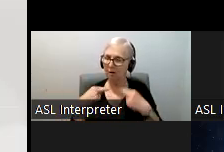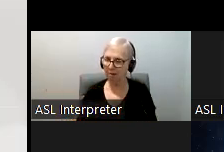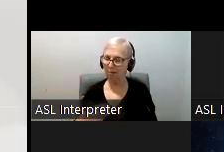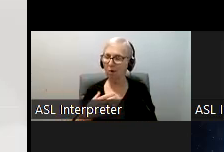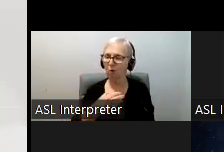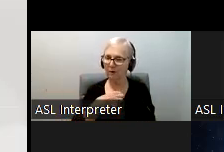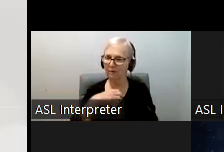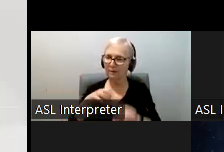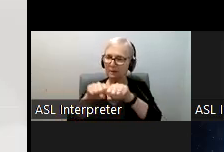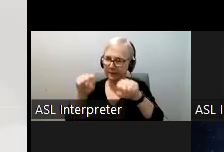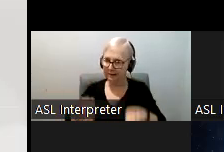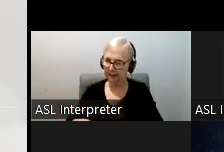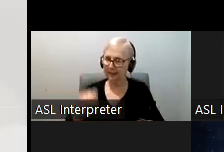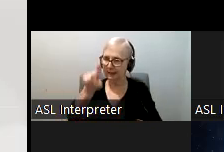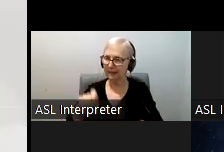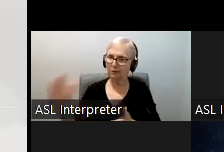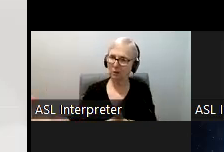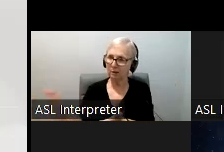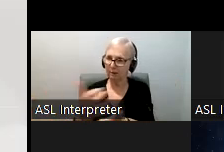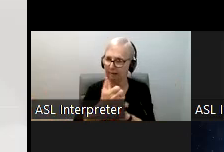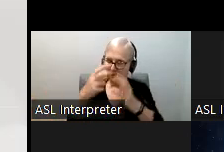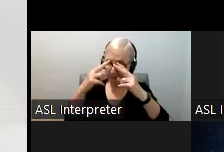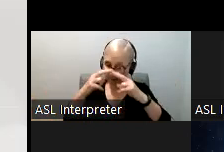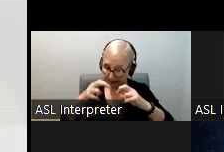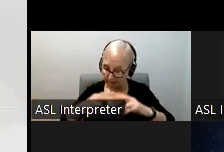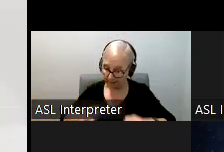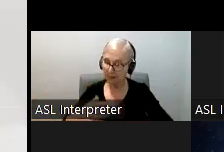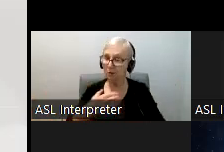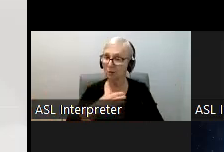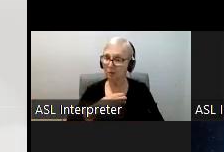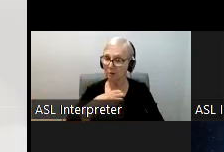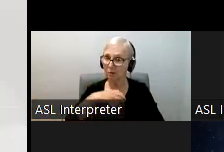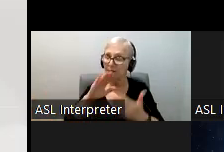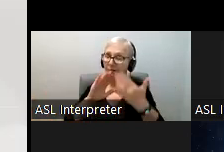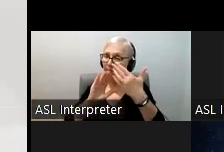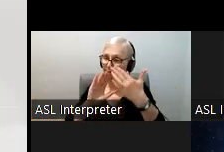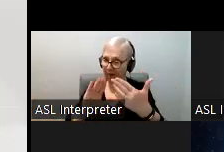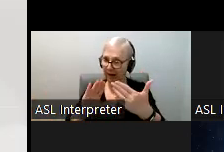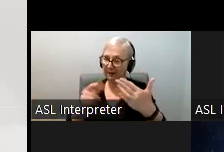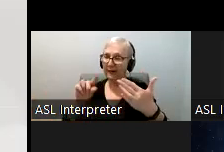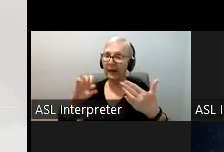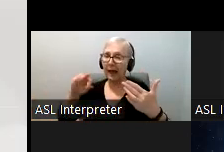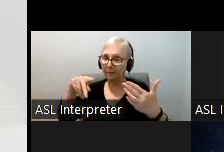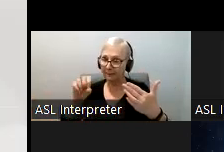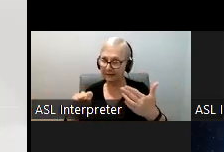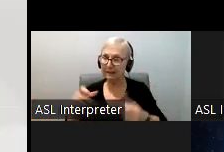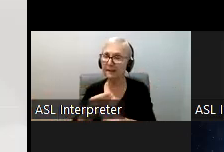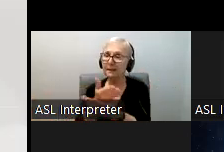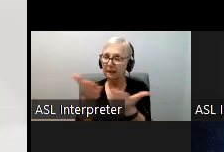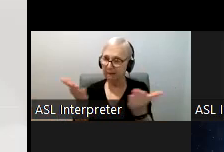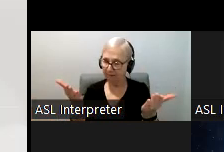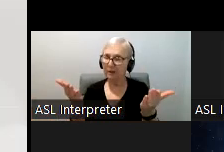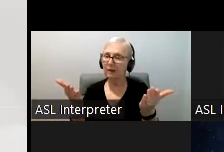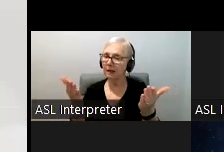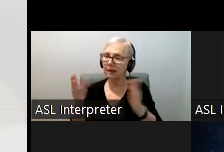The system needs to collect and analyze grievances to find and address service delivery gaps and inform the development of